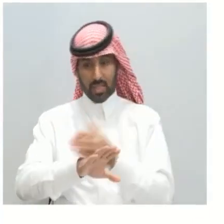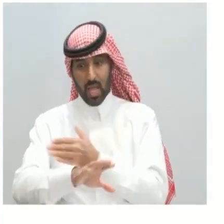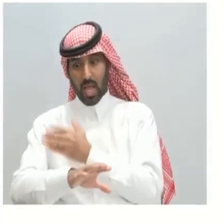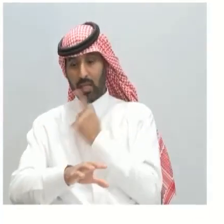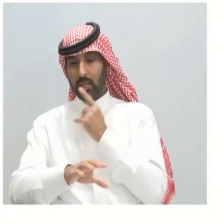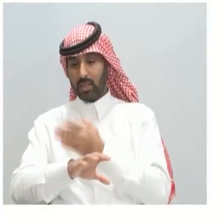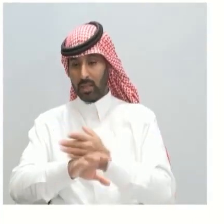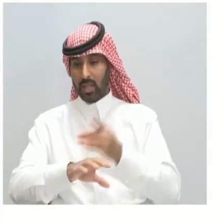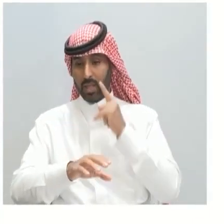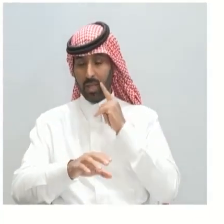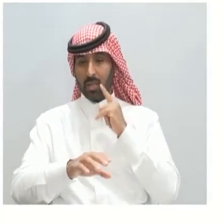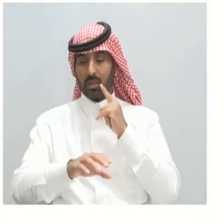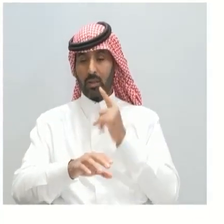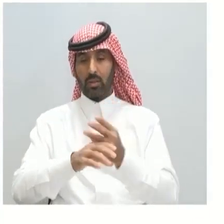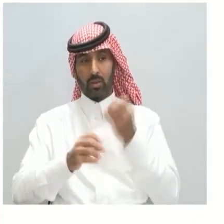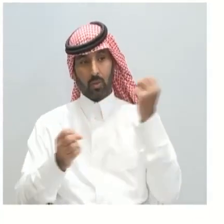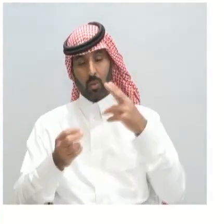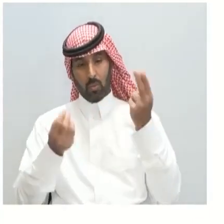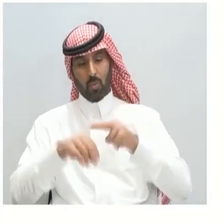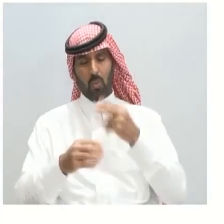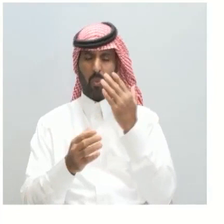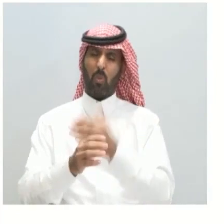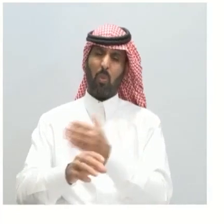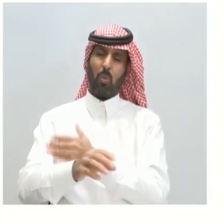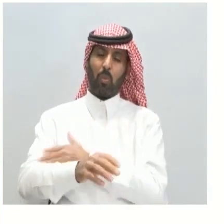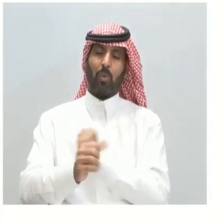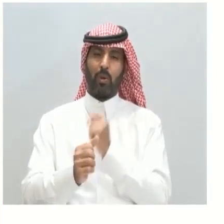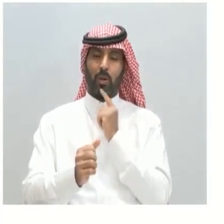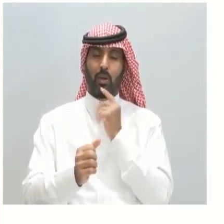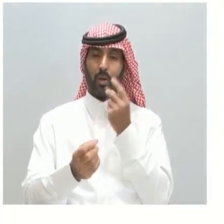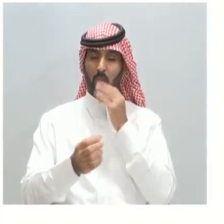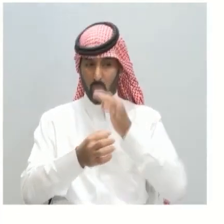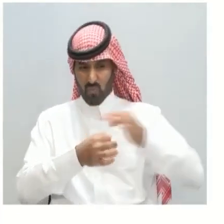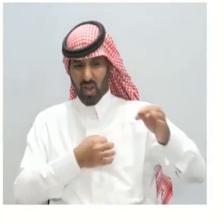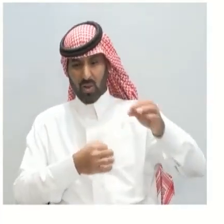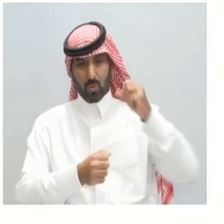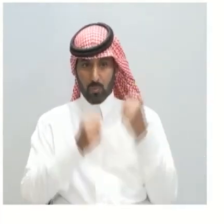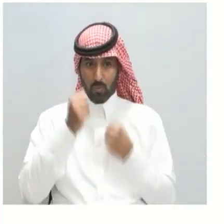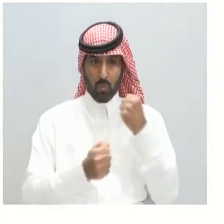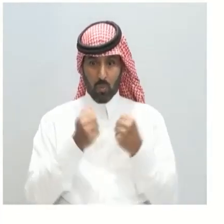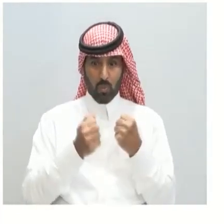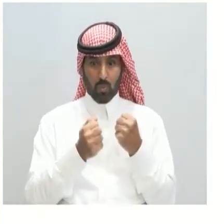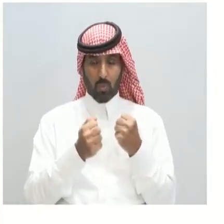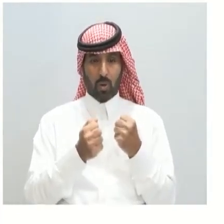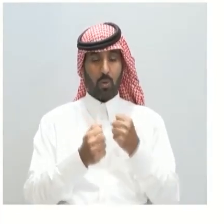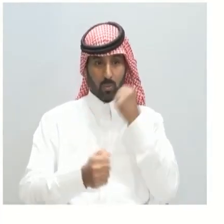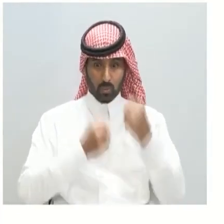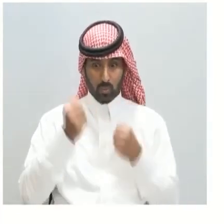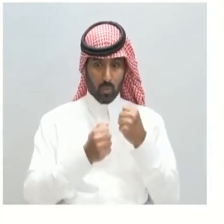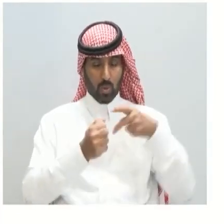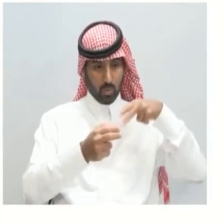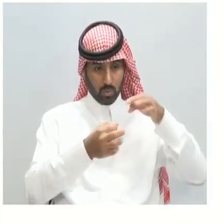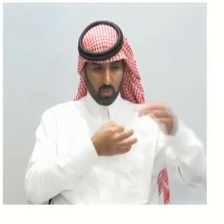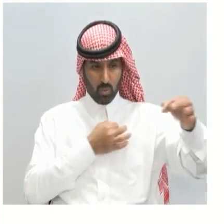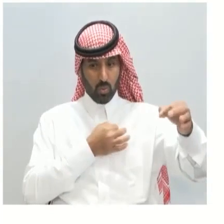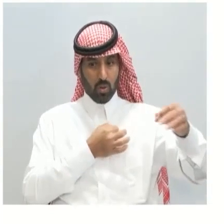class, the more tired I am. The farther we run, we're talking about distance here.